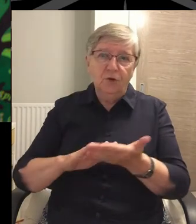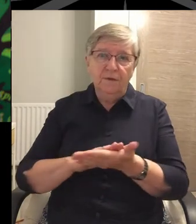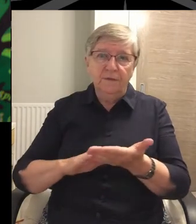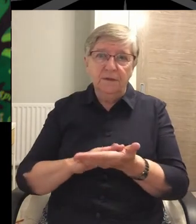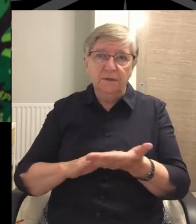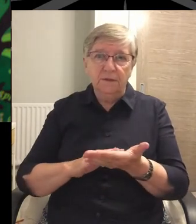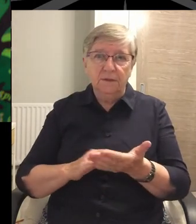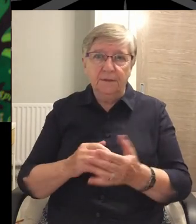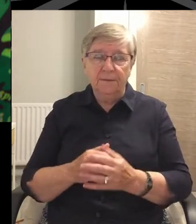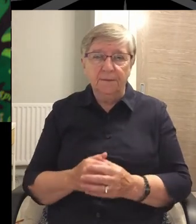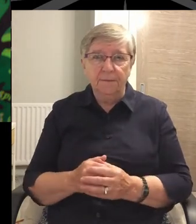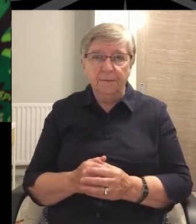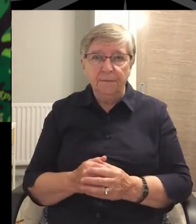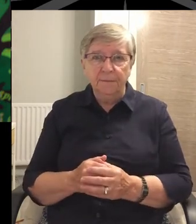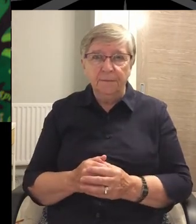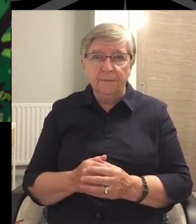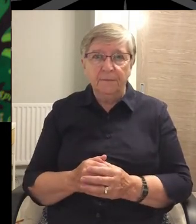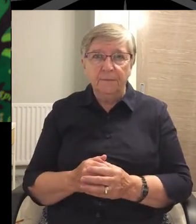for restoration.